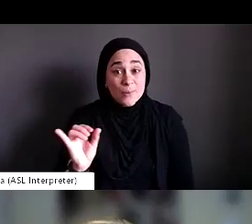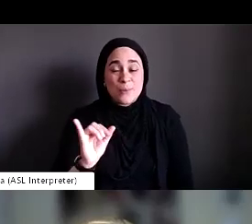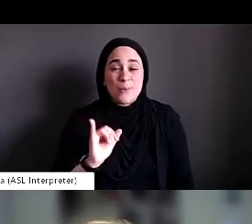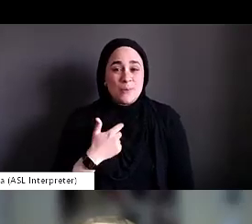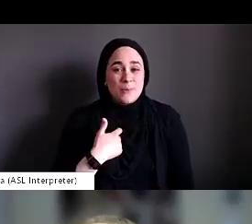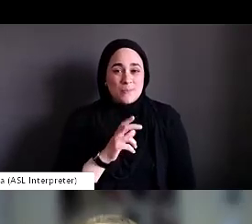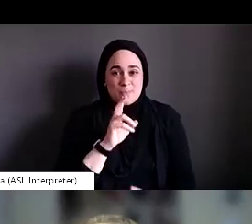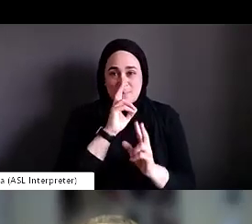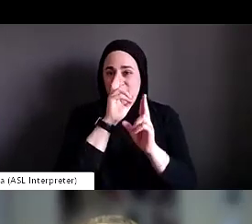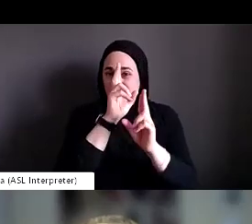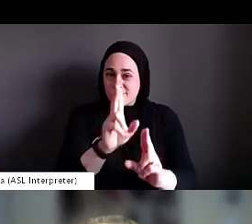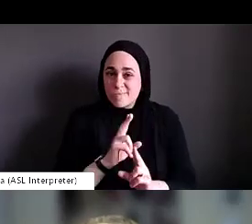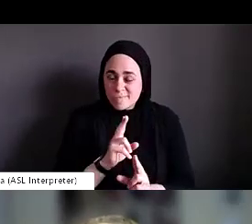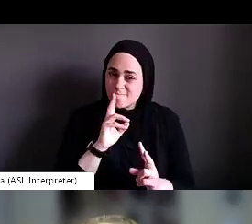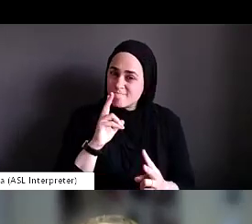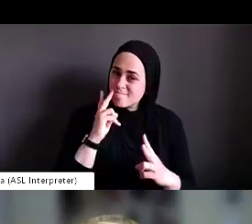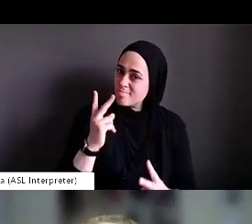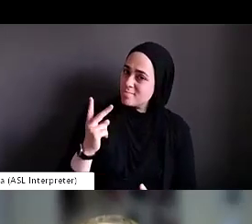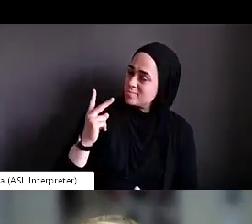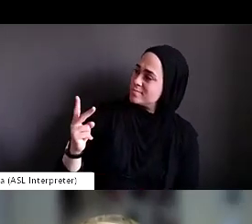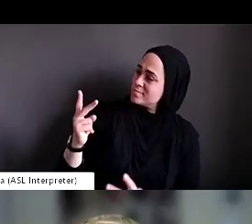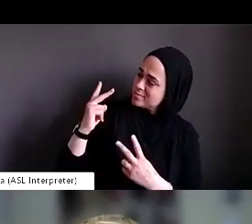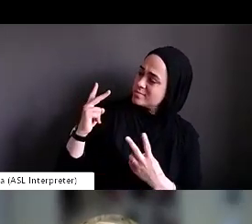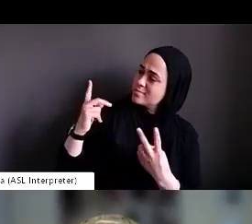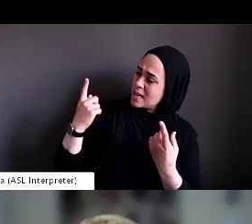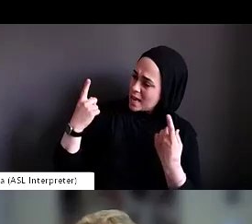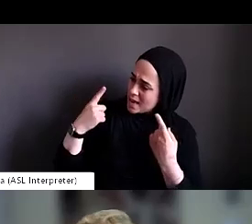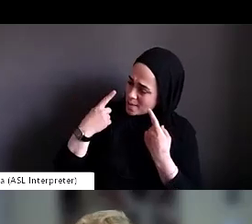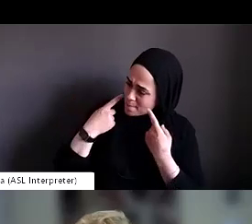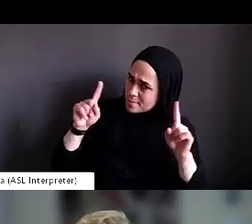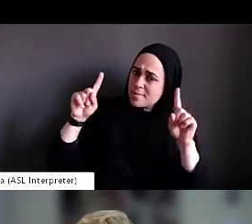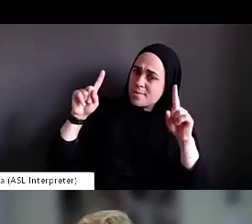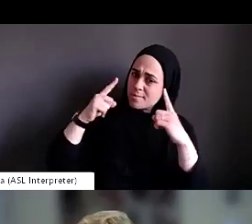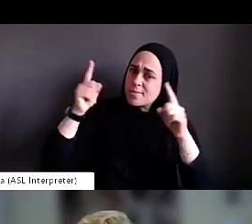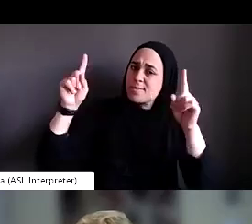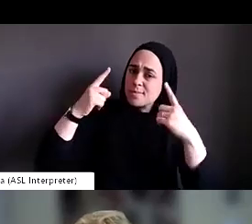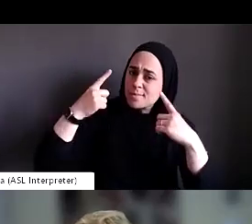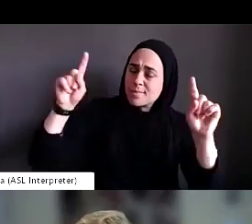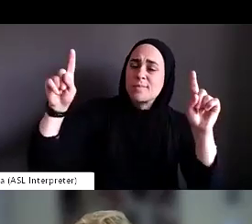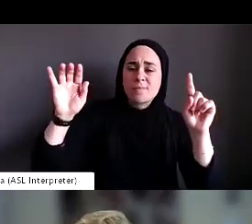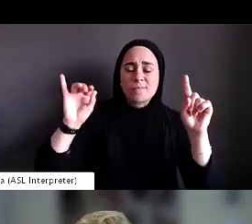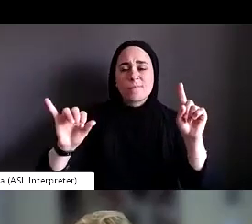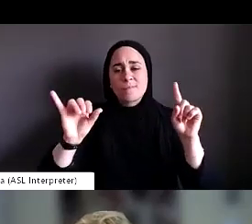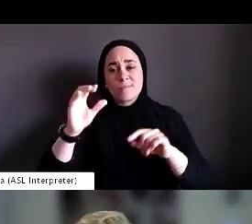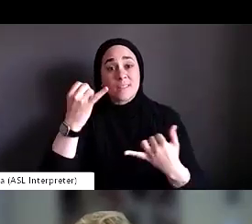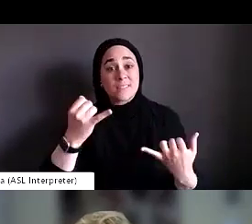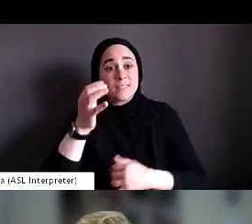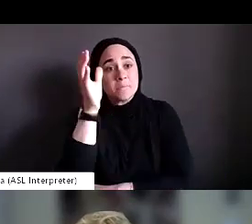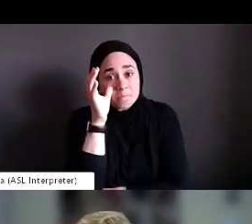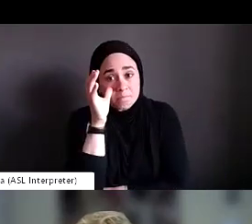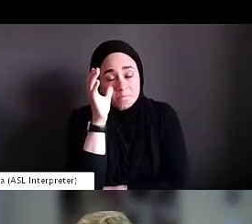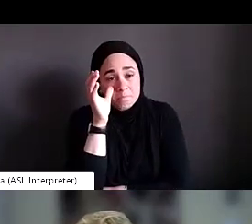this point, to be able to look back and see what's been achieved and to hear in sessions like today